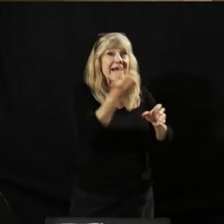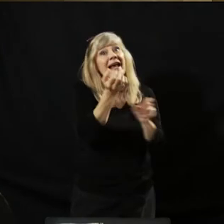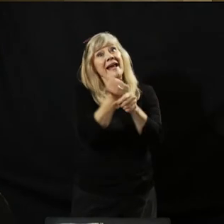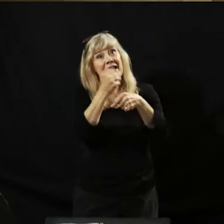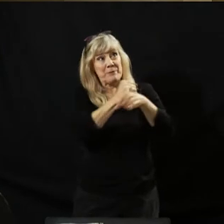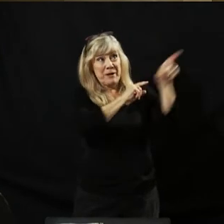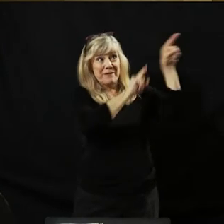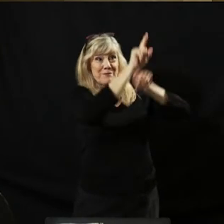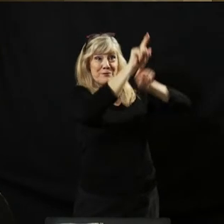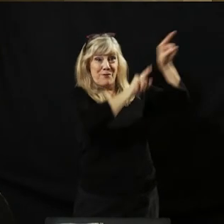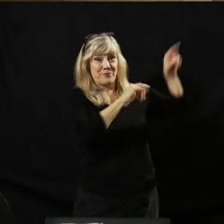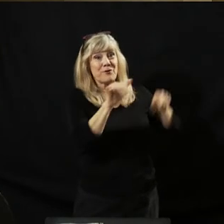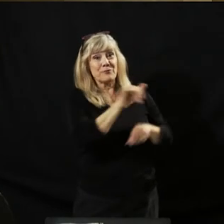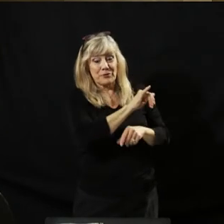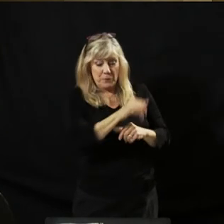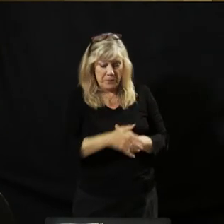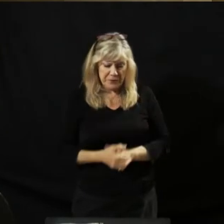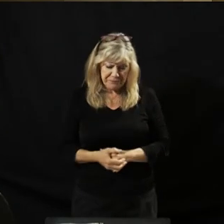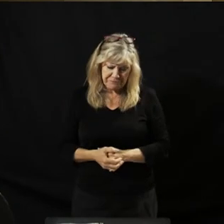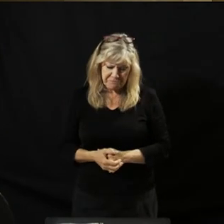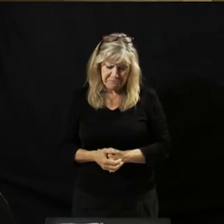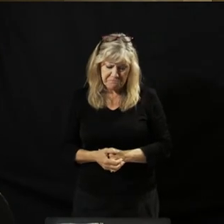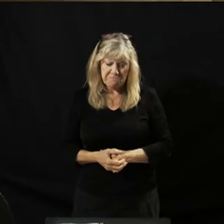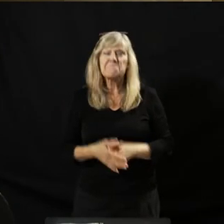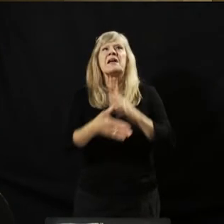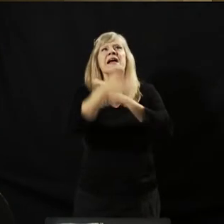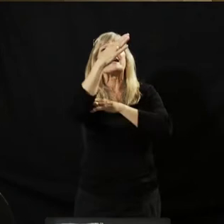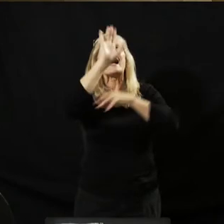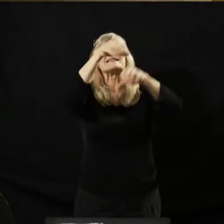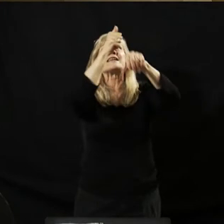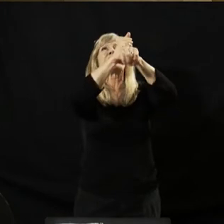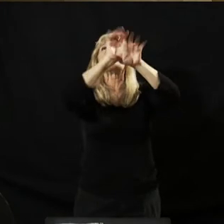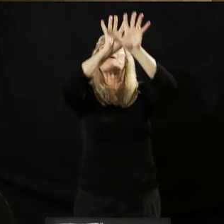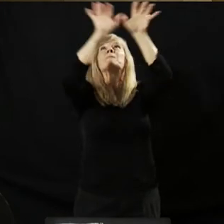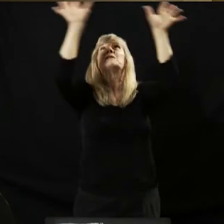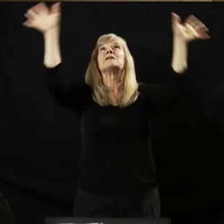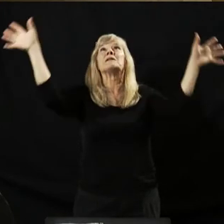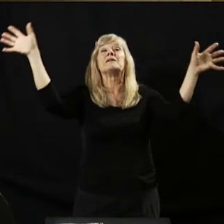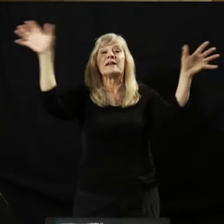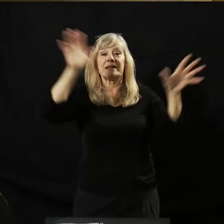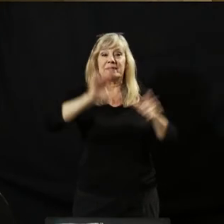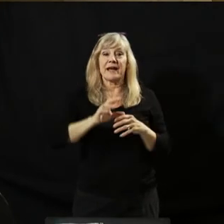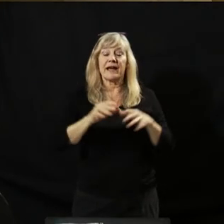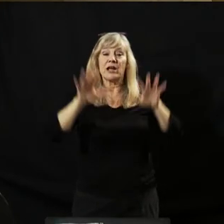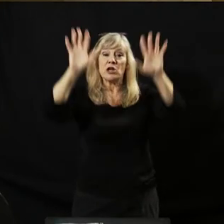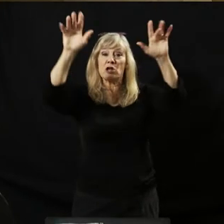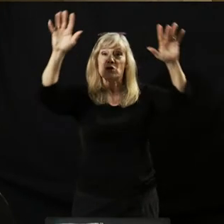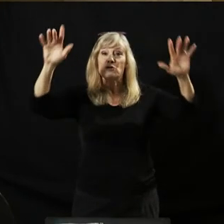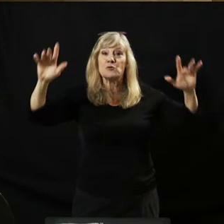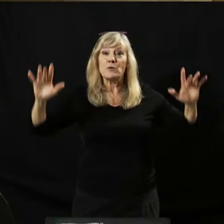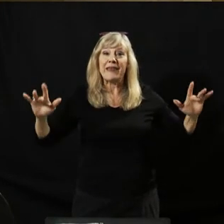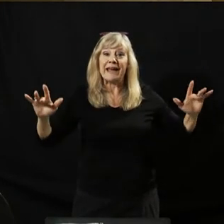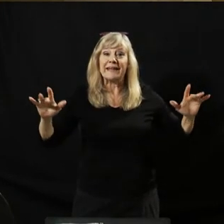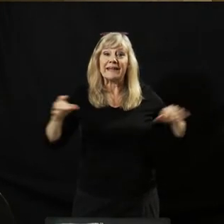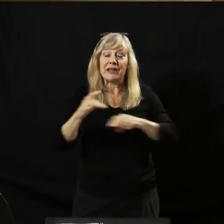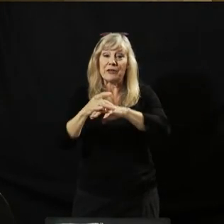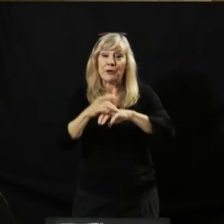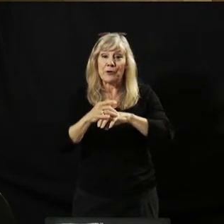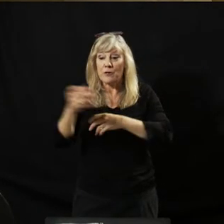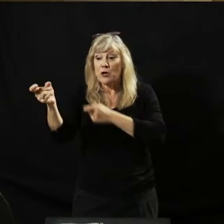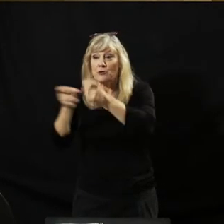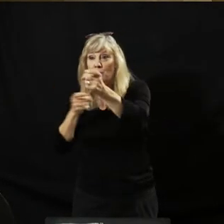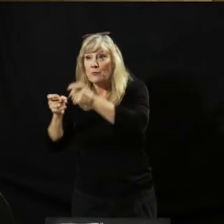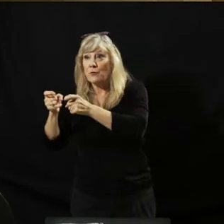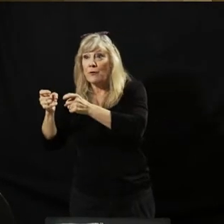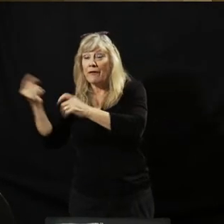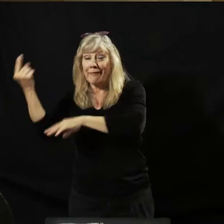stars. God set them in the dome of the sky to shed light upon the earth, to govern the day and